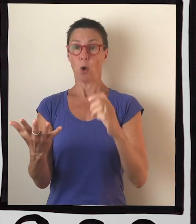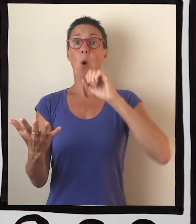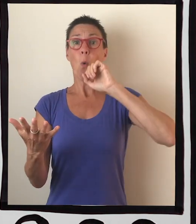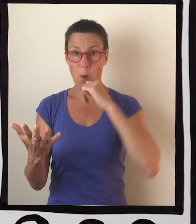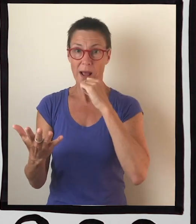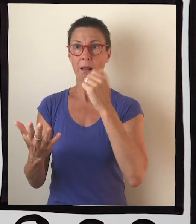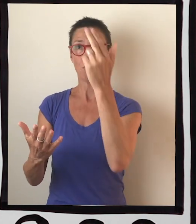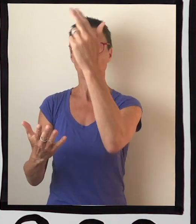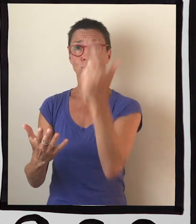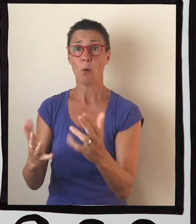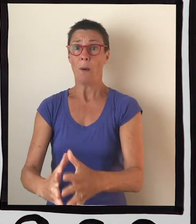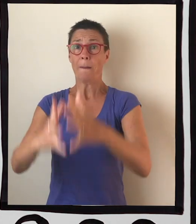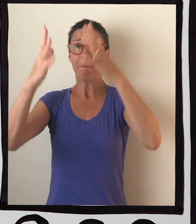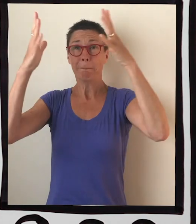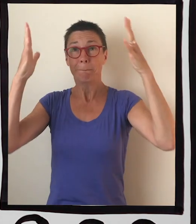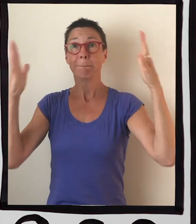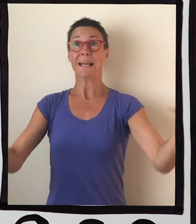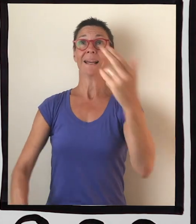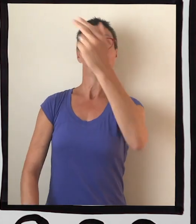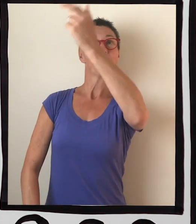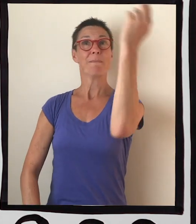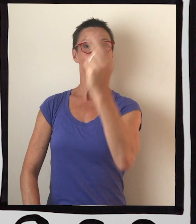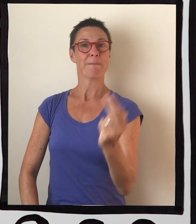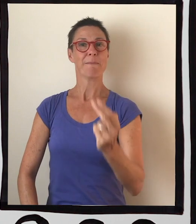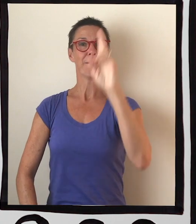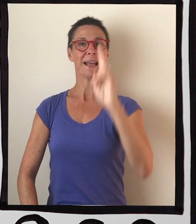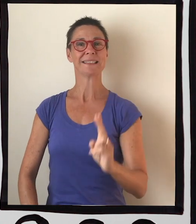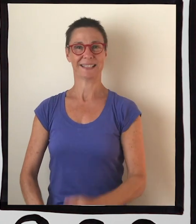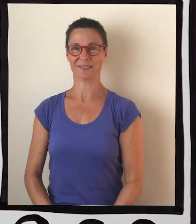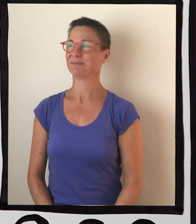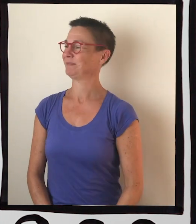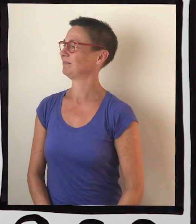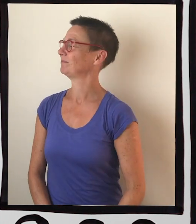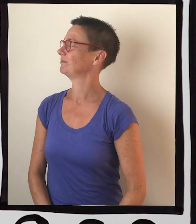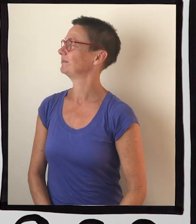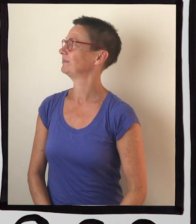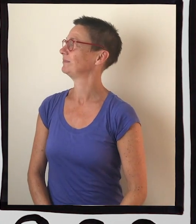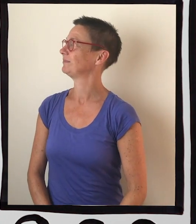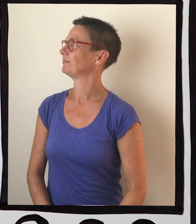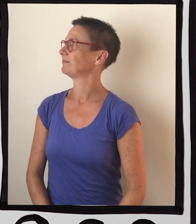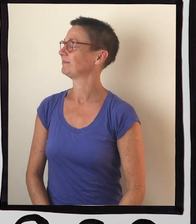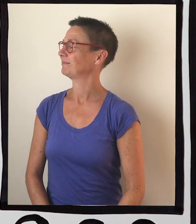will draw big paintings. Draw big